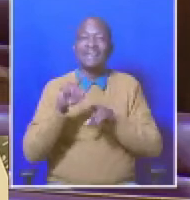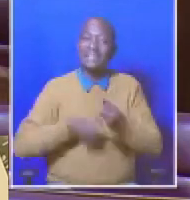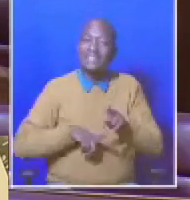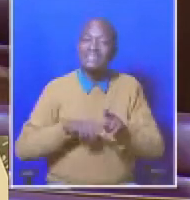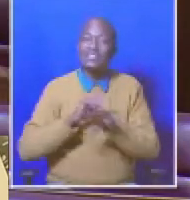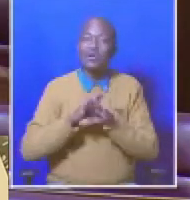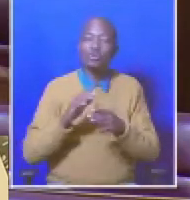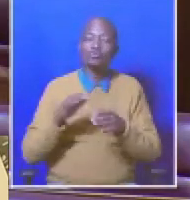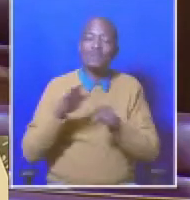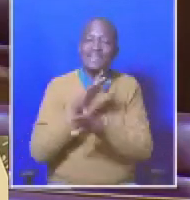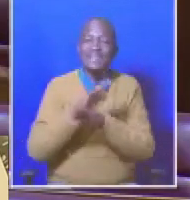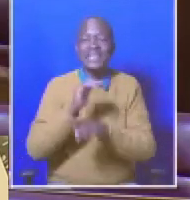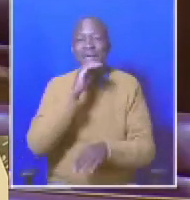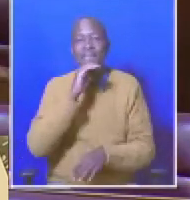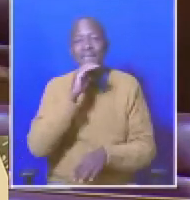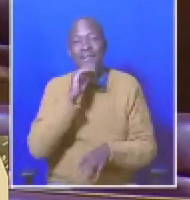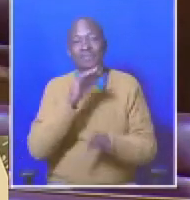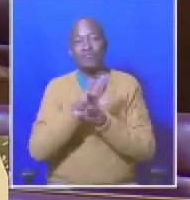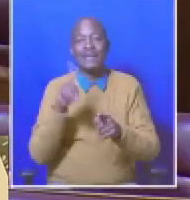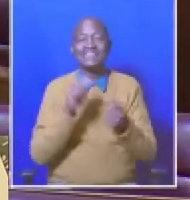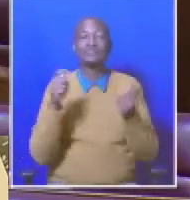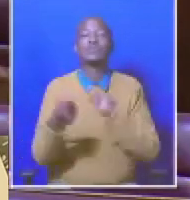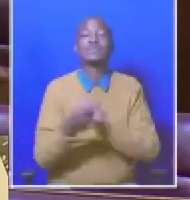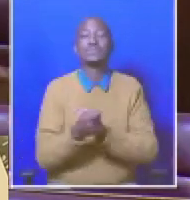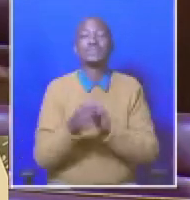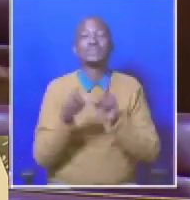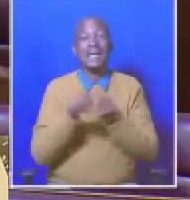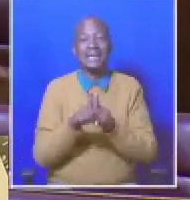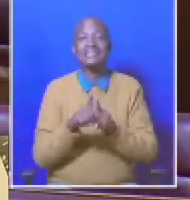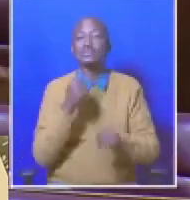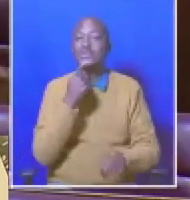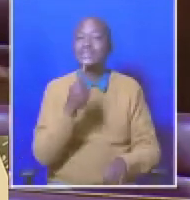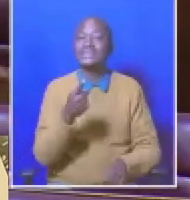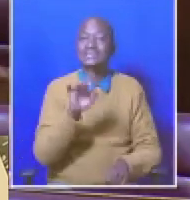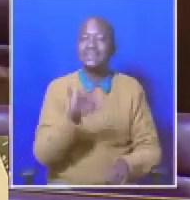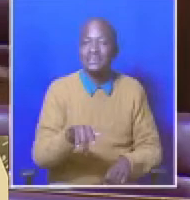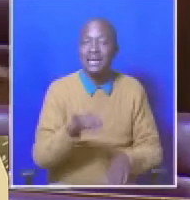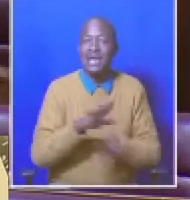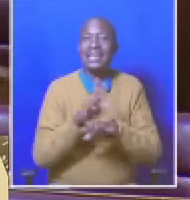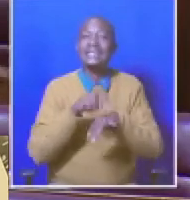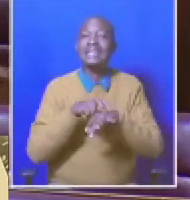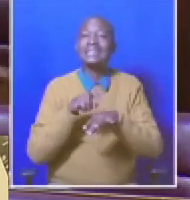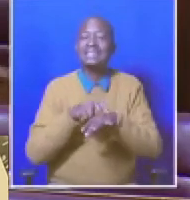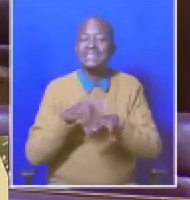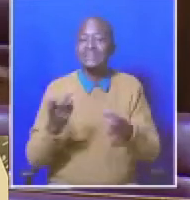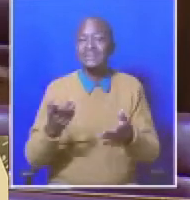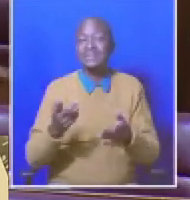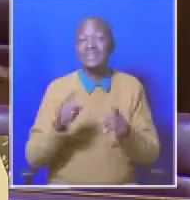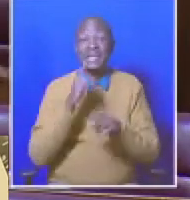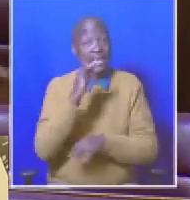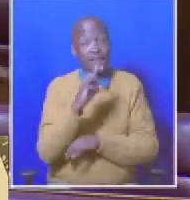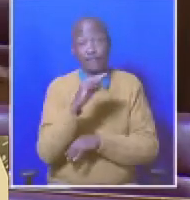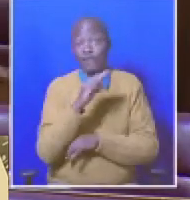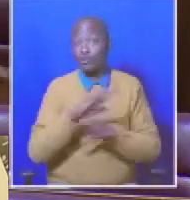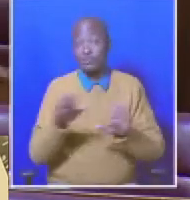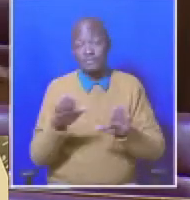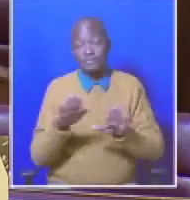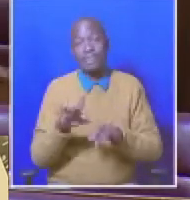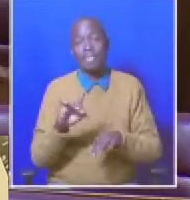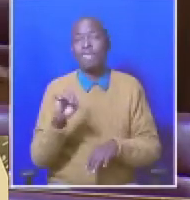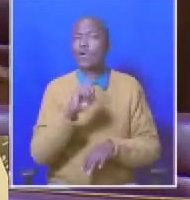meaningful land reform and transformation as it was intended and needed? If not, what are